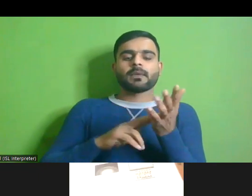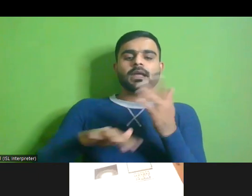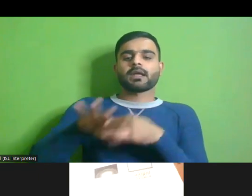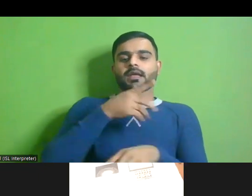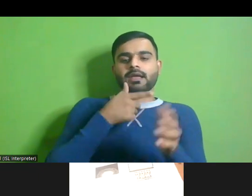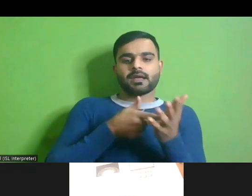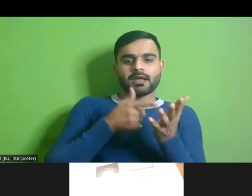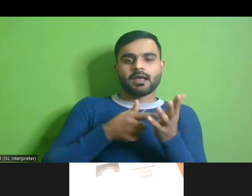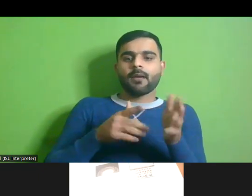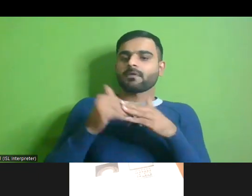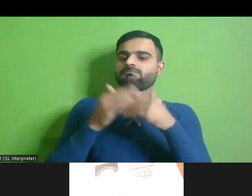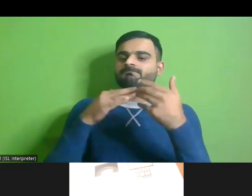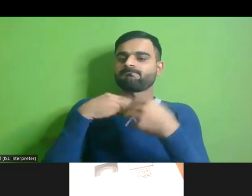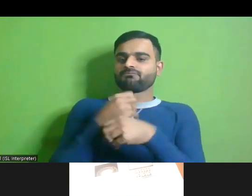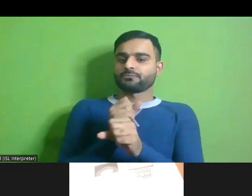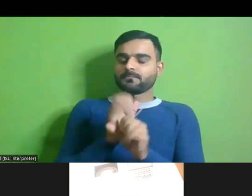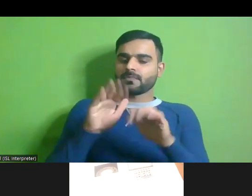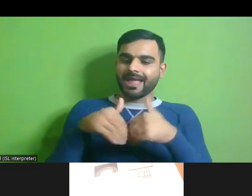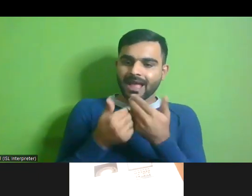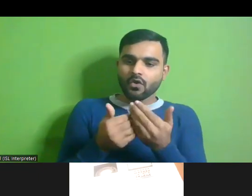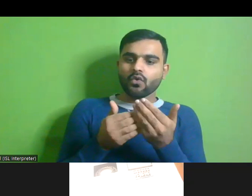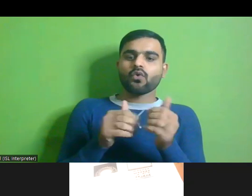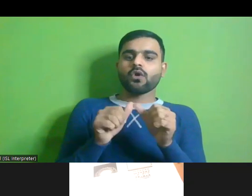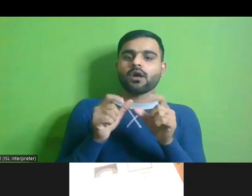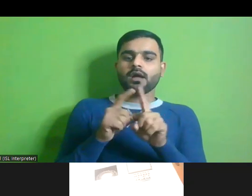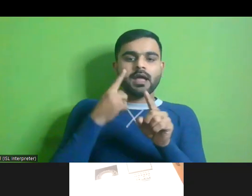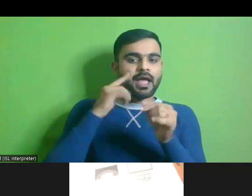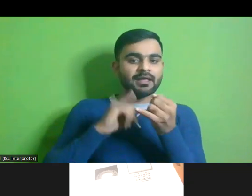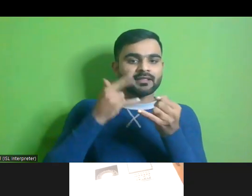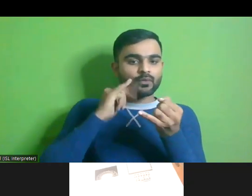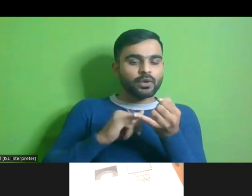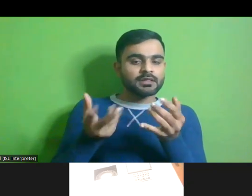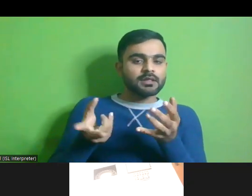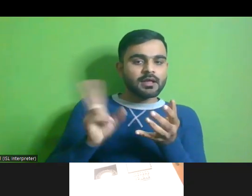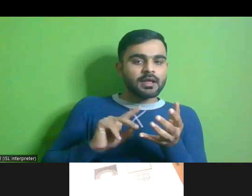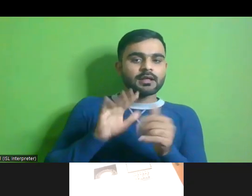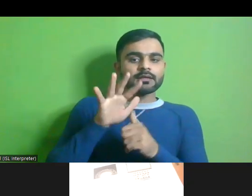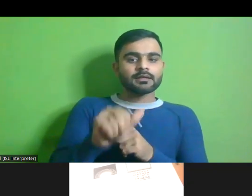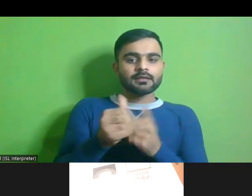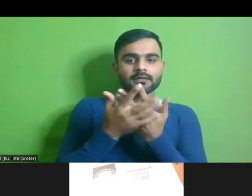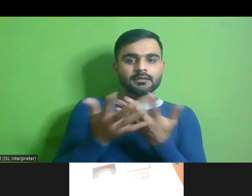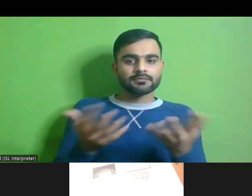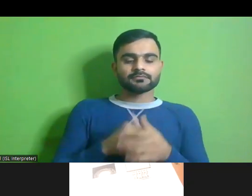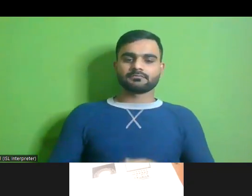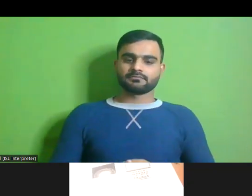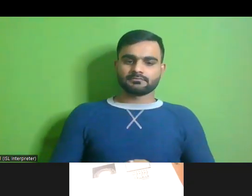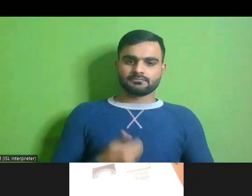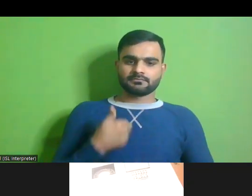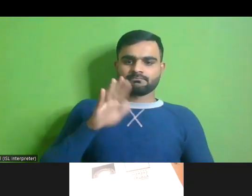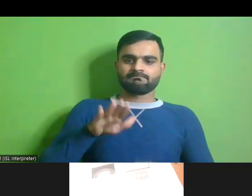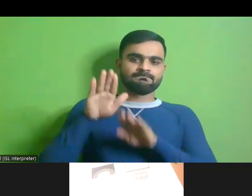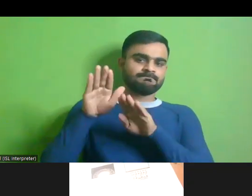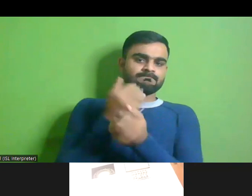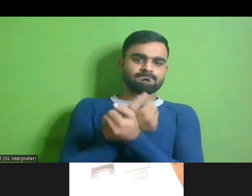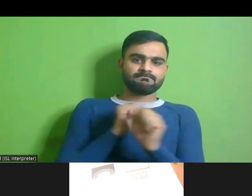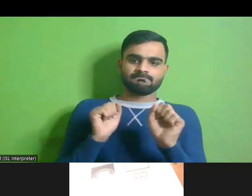will this an Adivasi community get gain access to these resources and have independence over